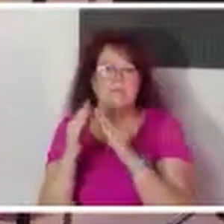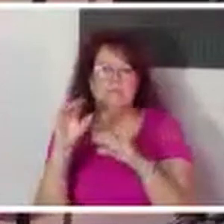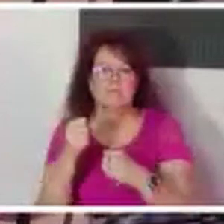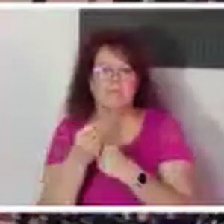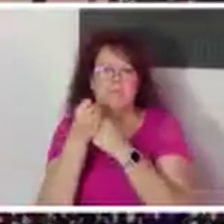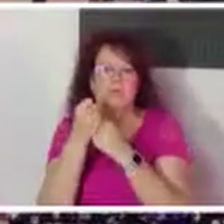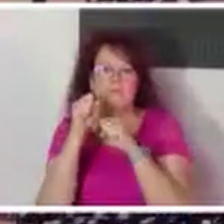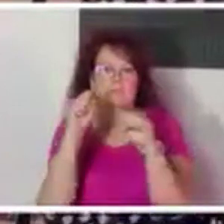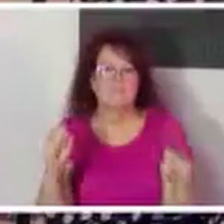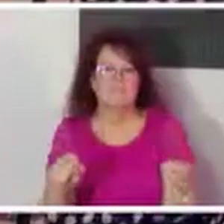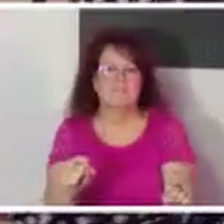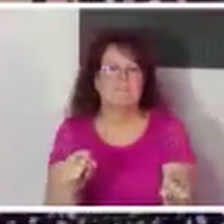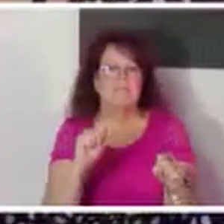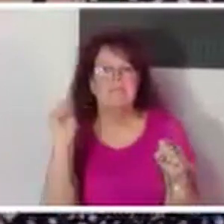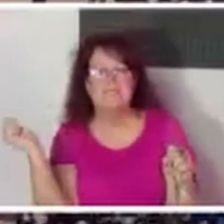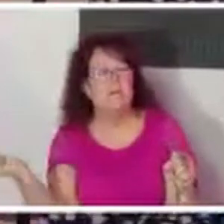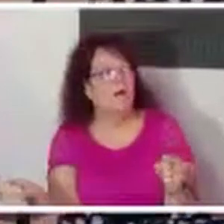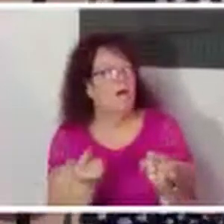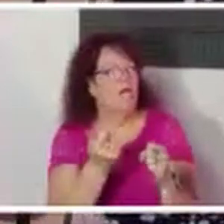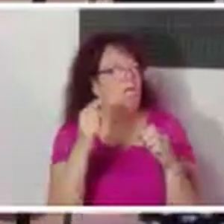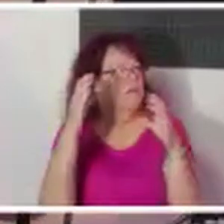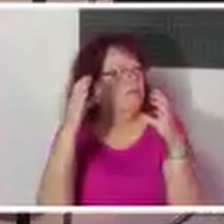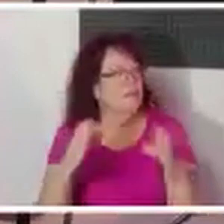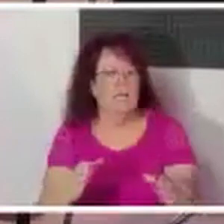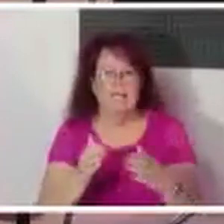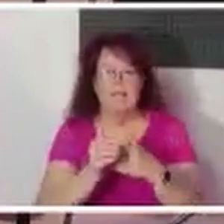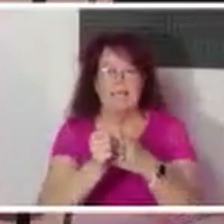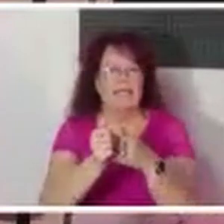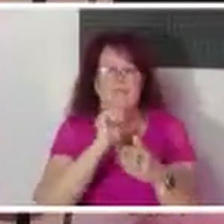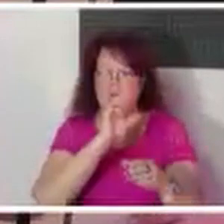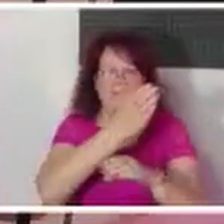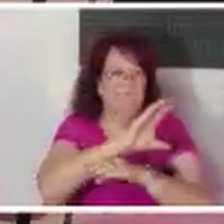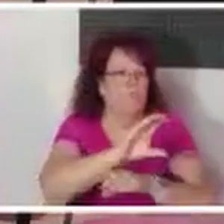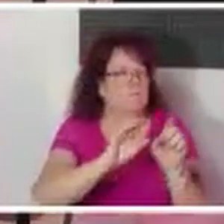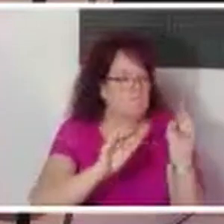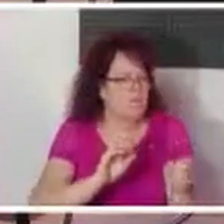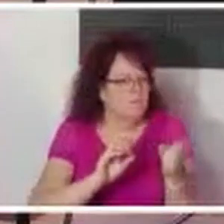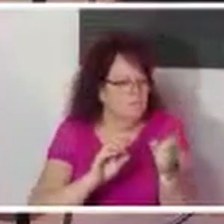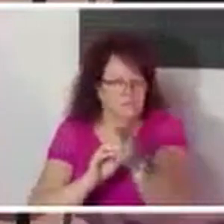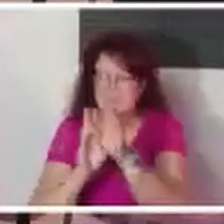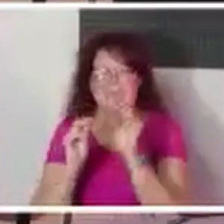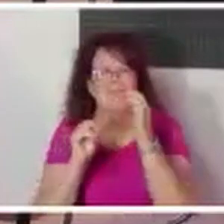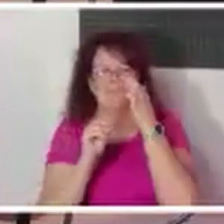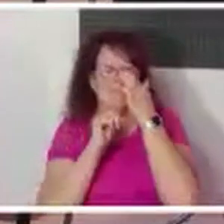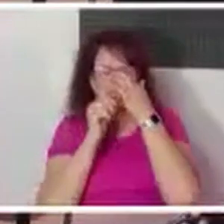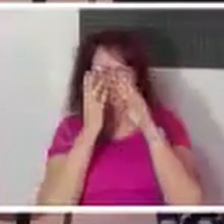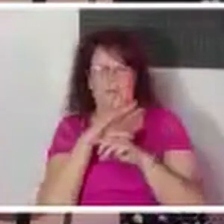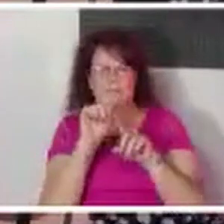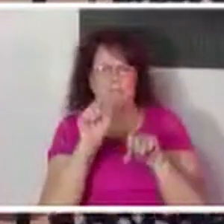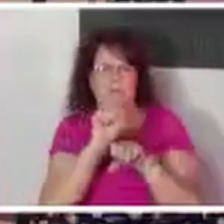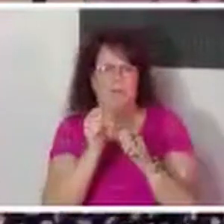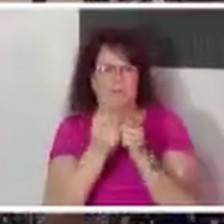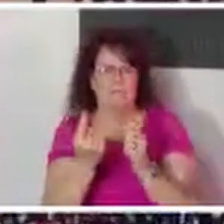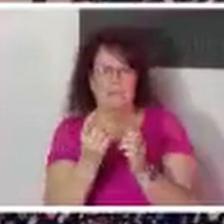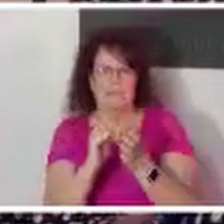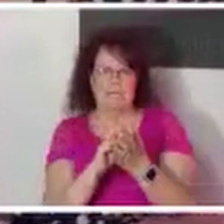So it's all client-led. We don't force anyone as a condition of their release to participate in anything they don't want to, but we work with someone to say, hey,